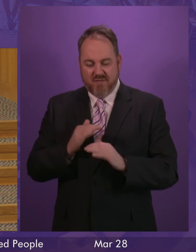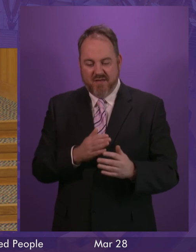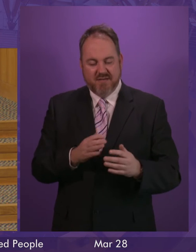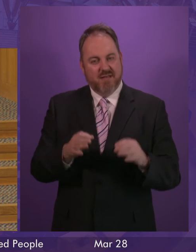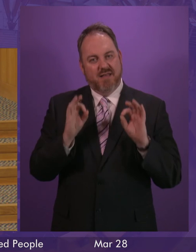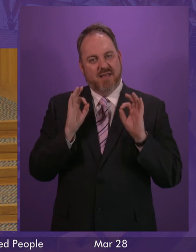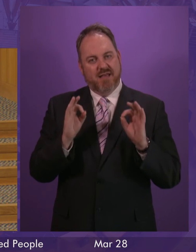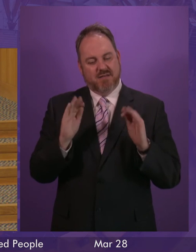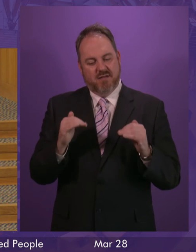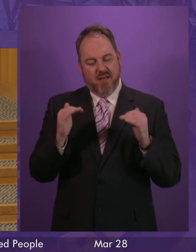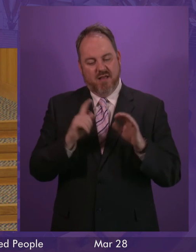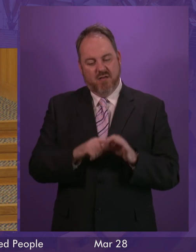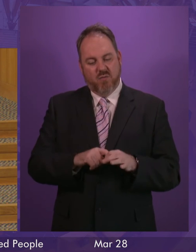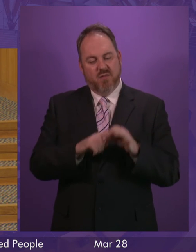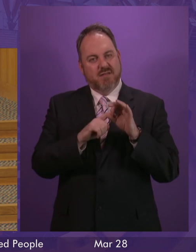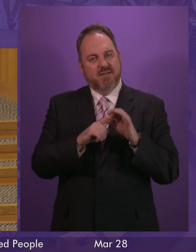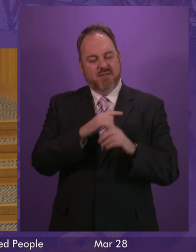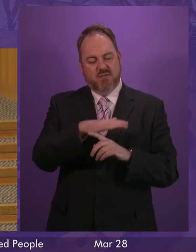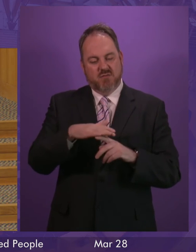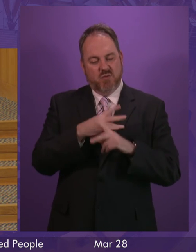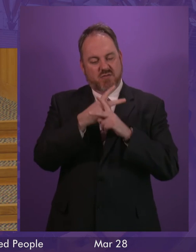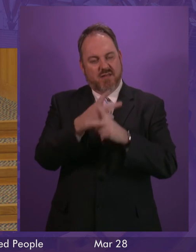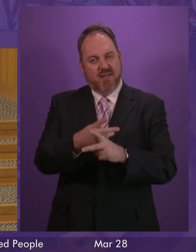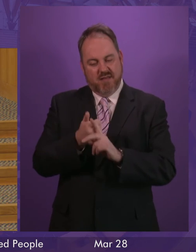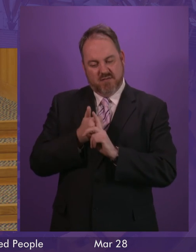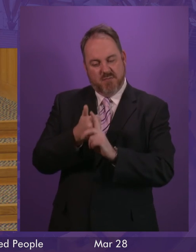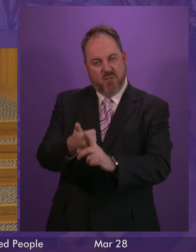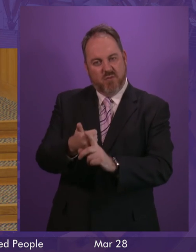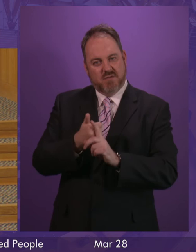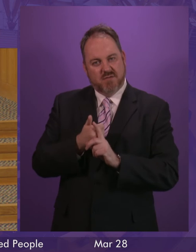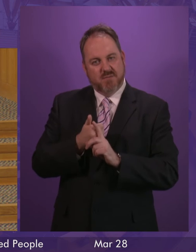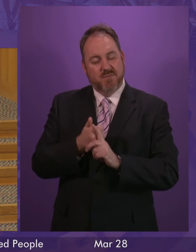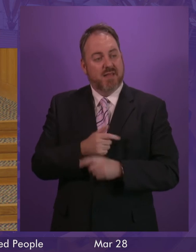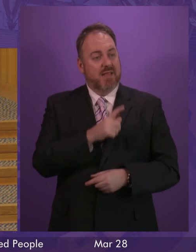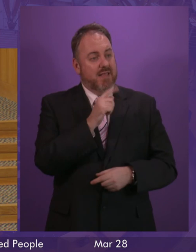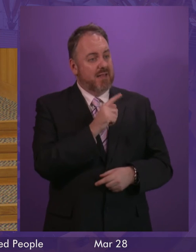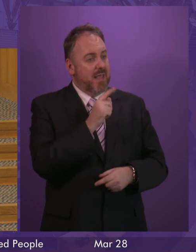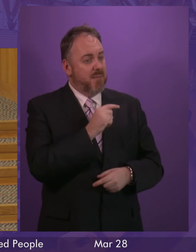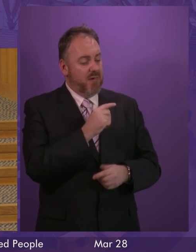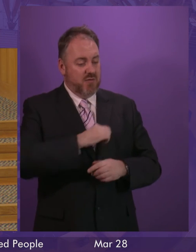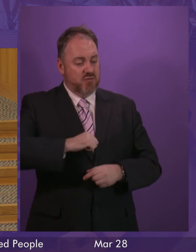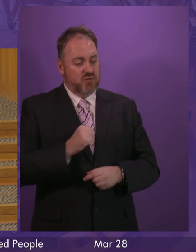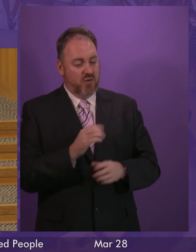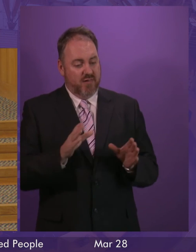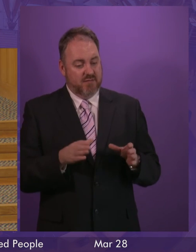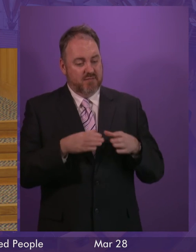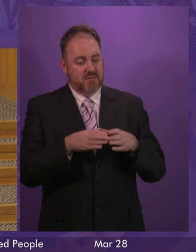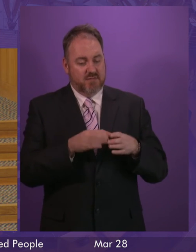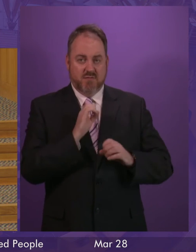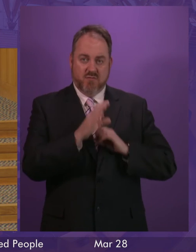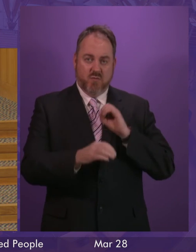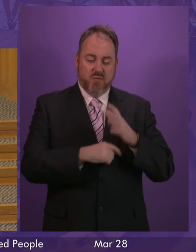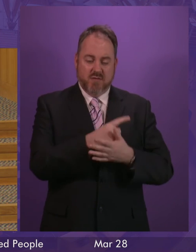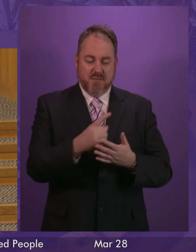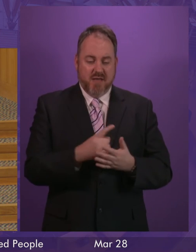and high quality self-determined social care support. Enable Scotland also talked about what they see as an